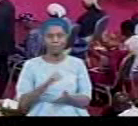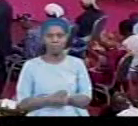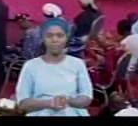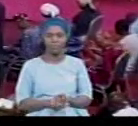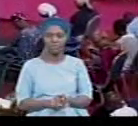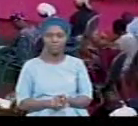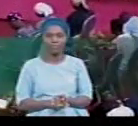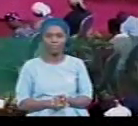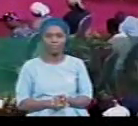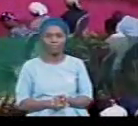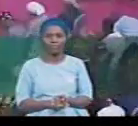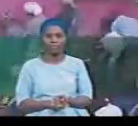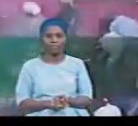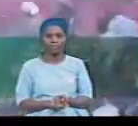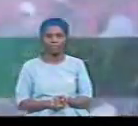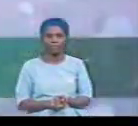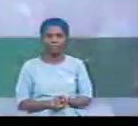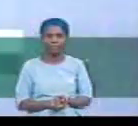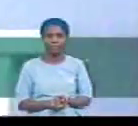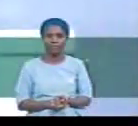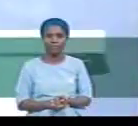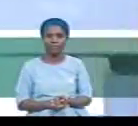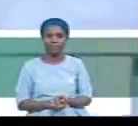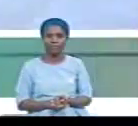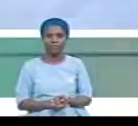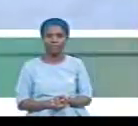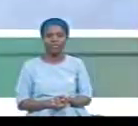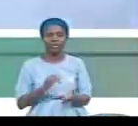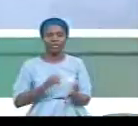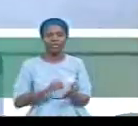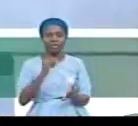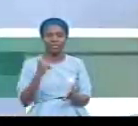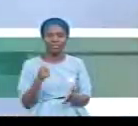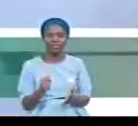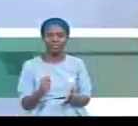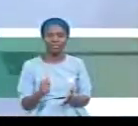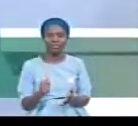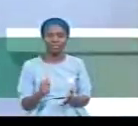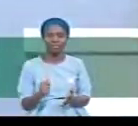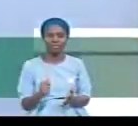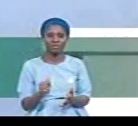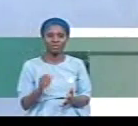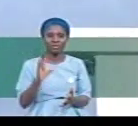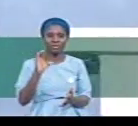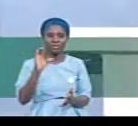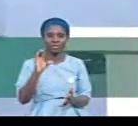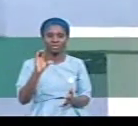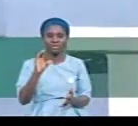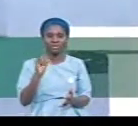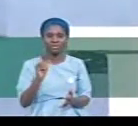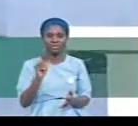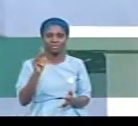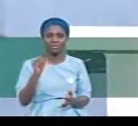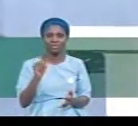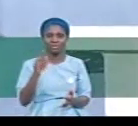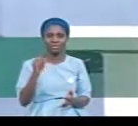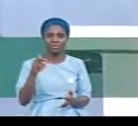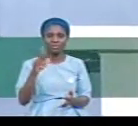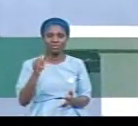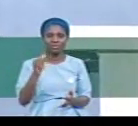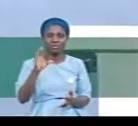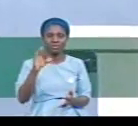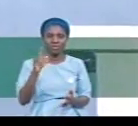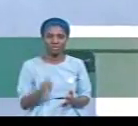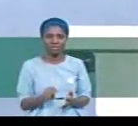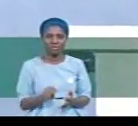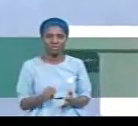17. I said it's a contrast because it's not talking about the church. It's talking about the people that